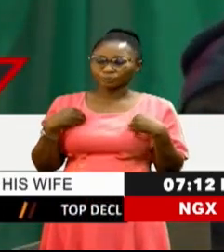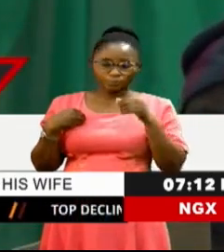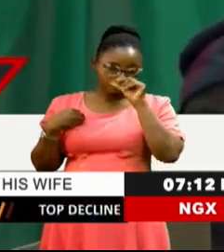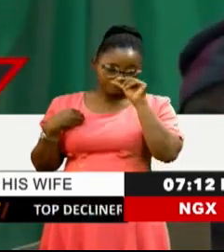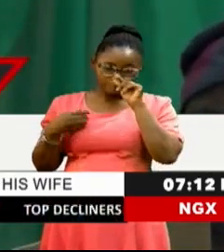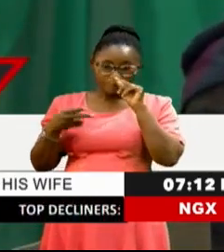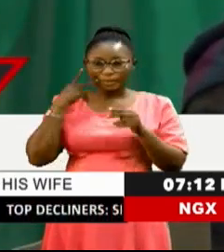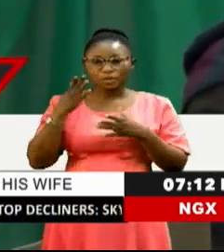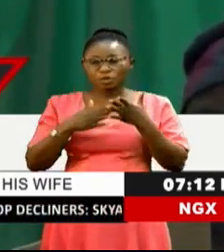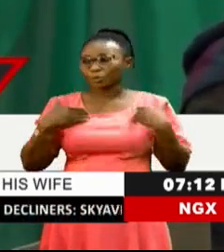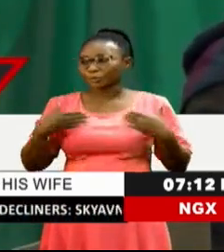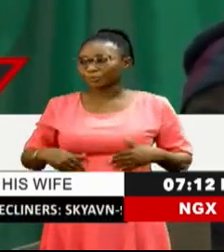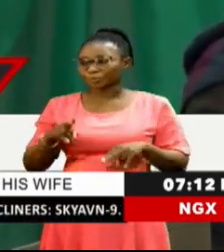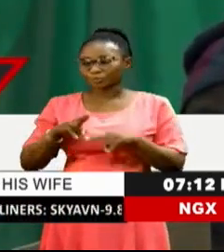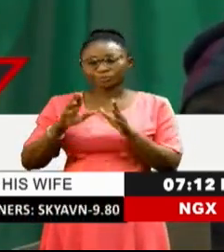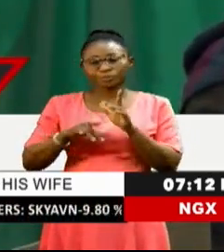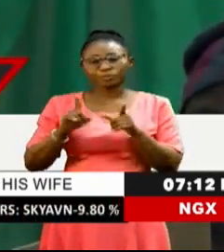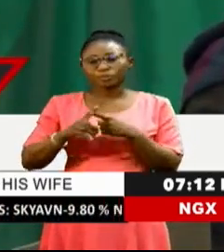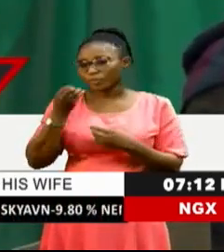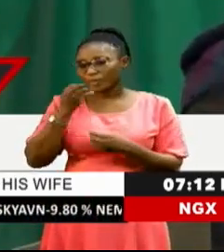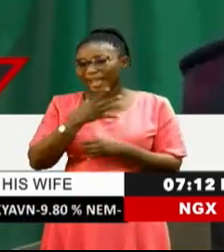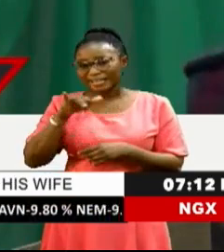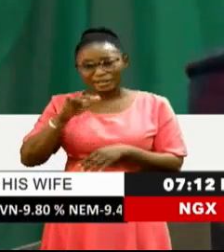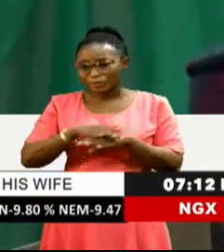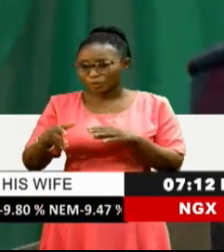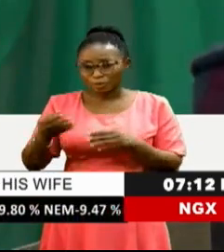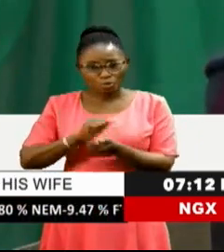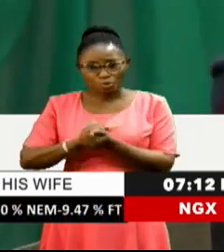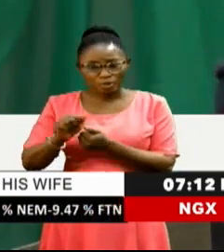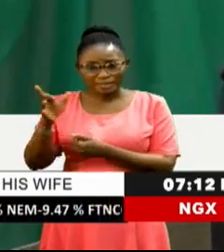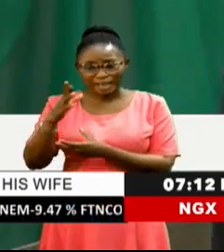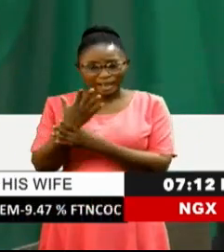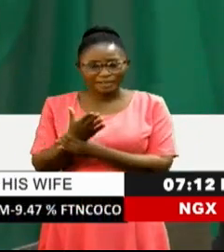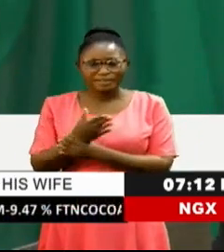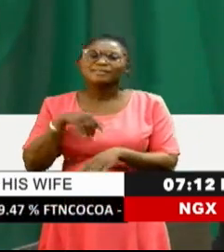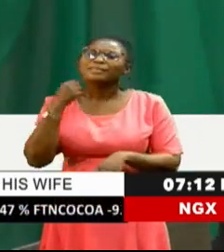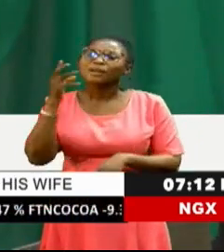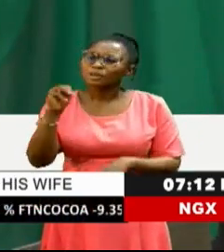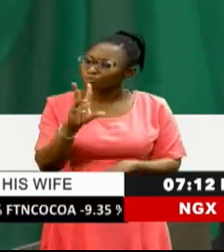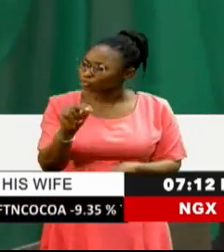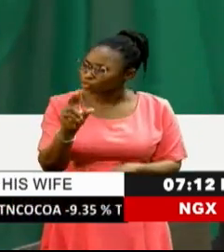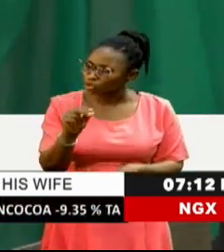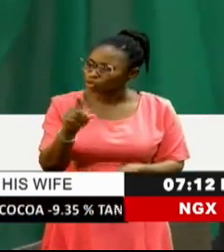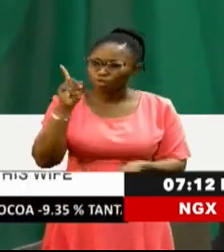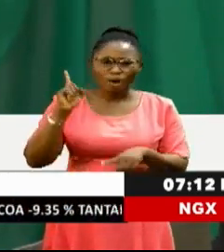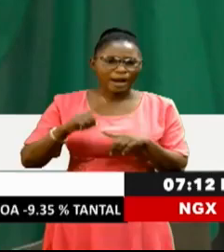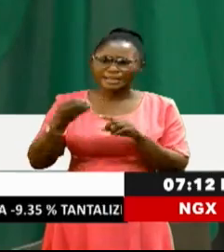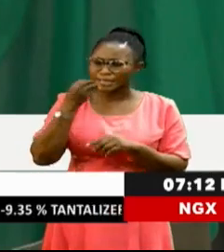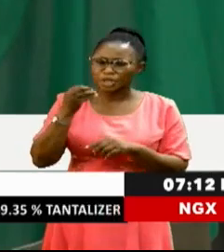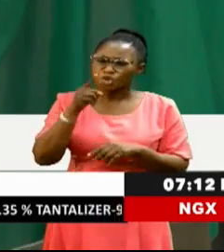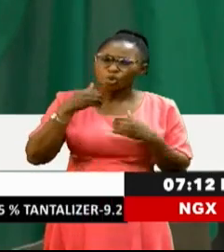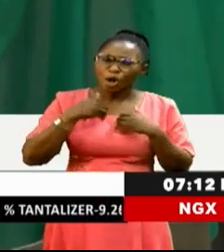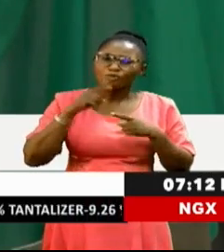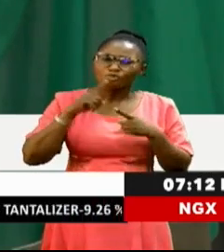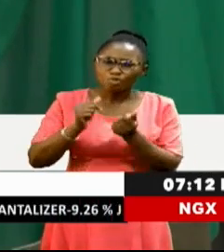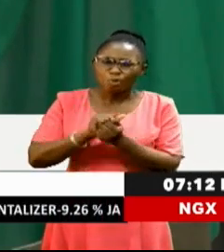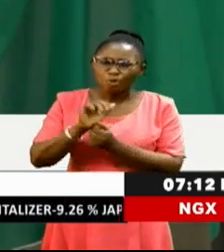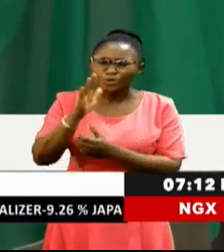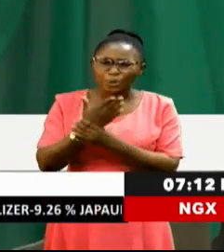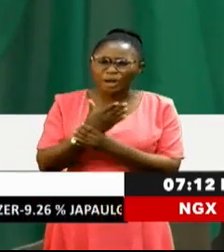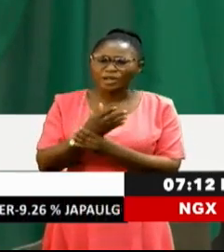sitting down to eat and you know they didn't wash their hands, call them out, tell them. You really need to wash your hands. You